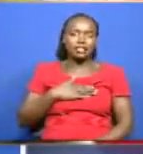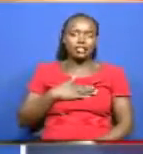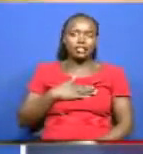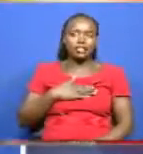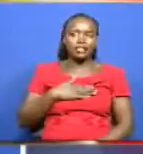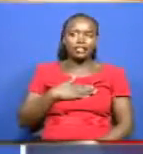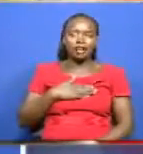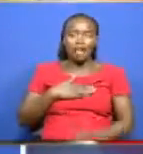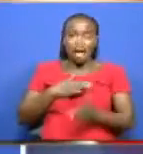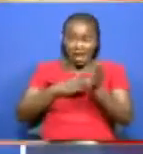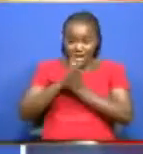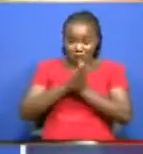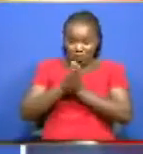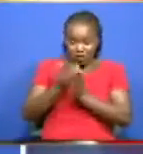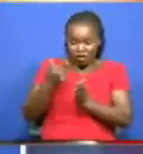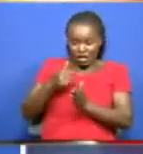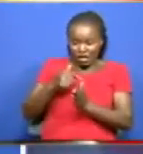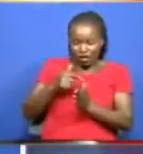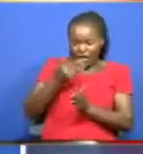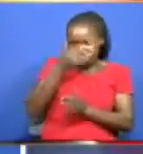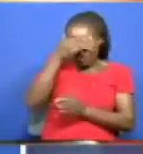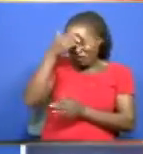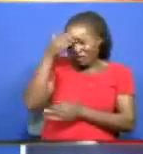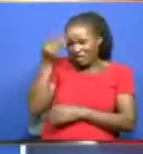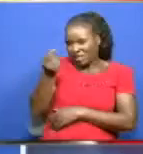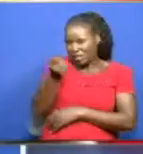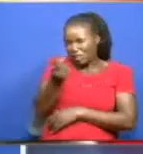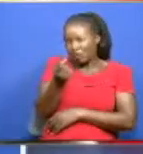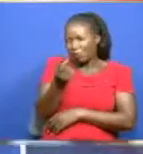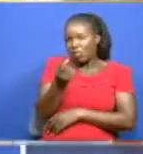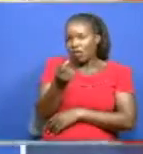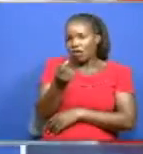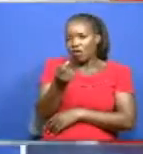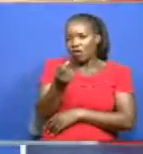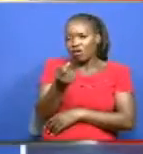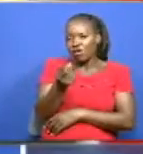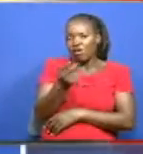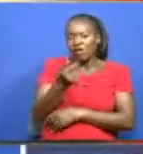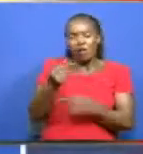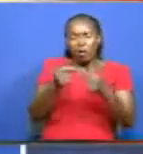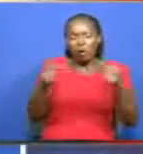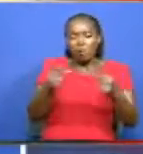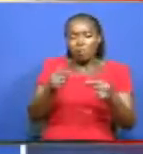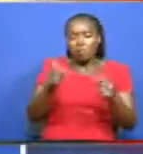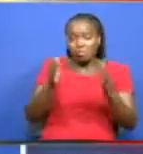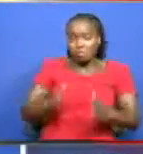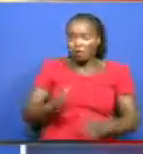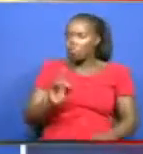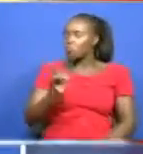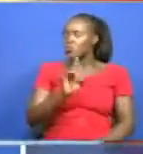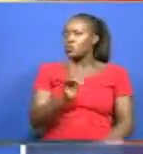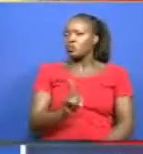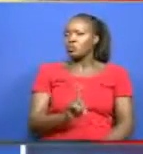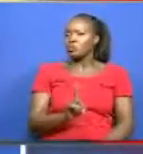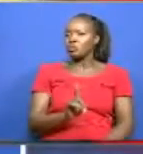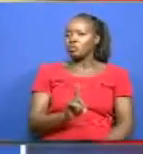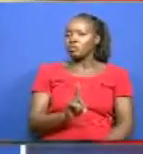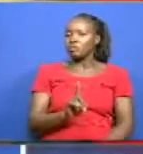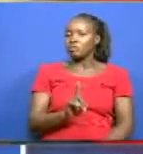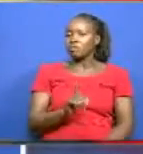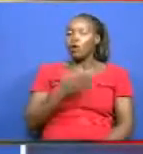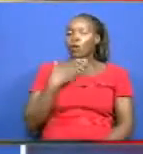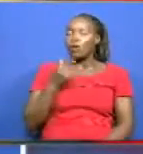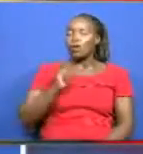tuweke ambitions zetu chini kidogo. Na sio kusema ya kwamba tunapinga mtu yeyote. Tunasema